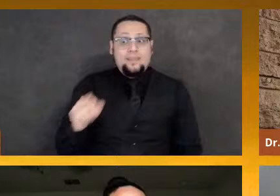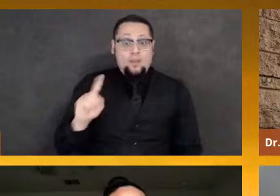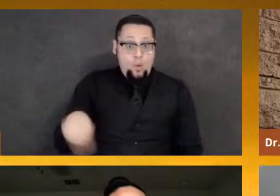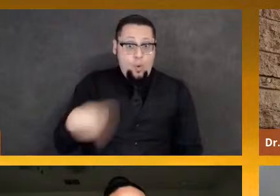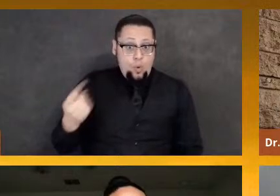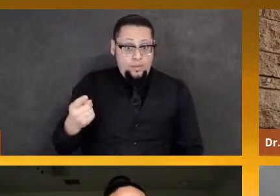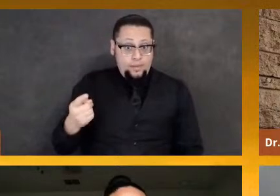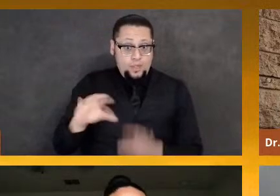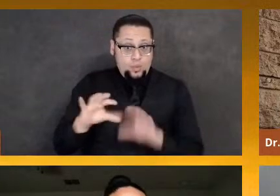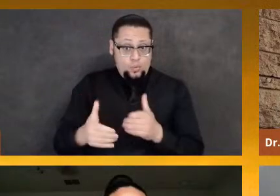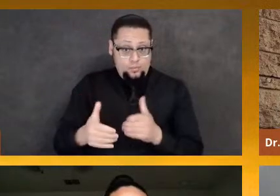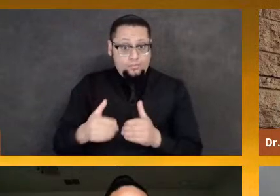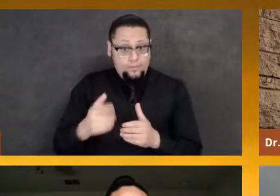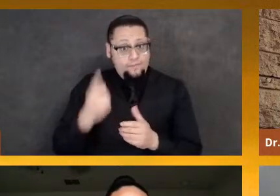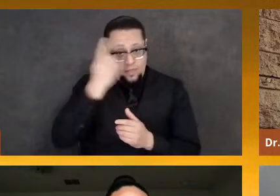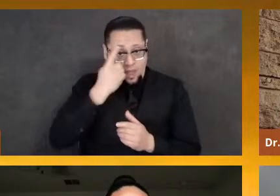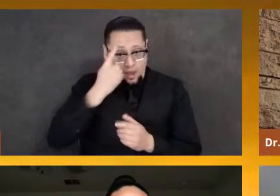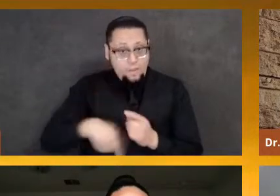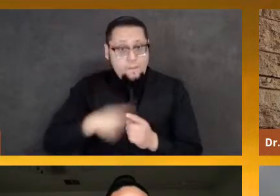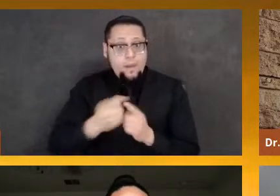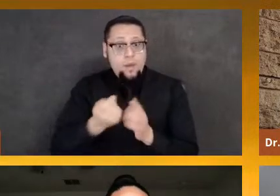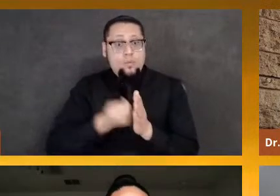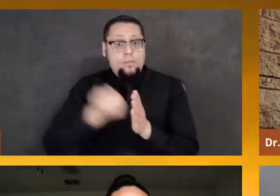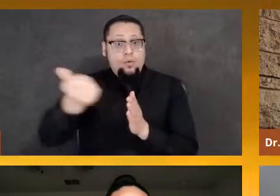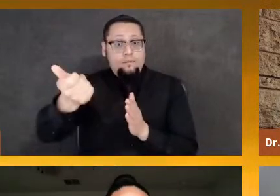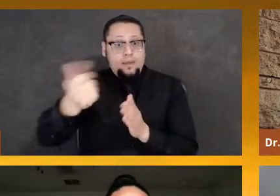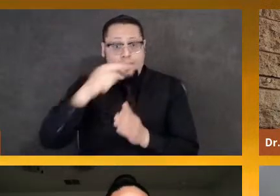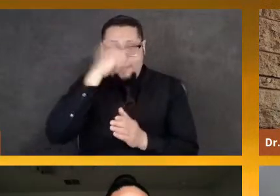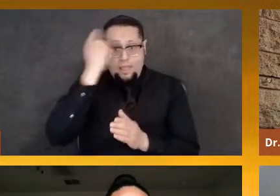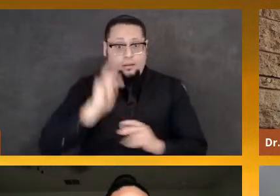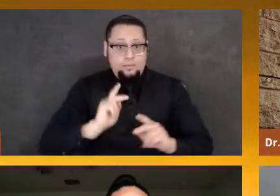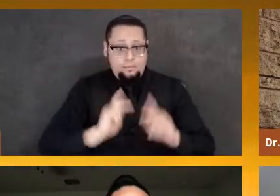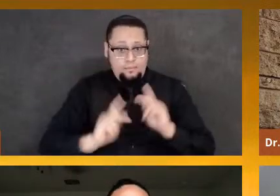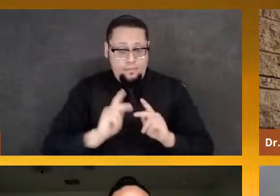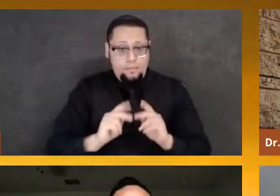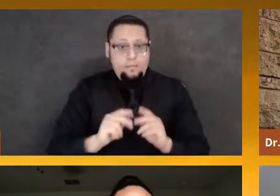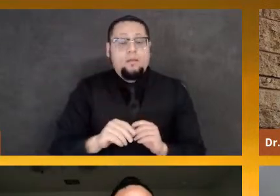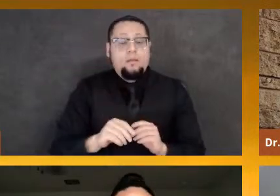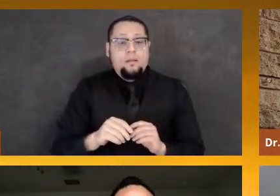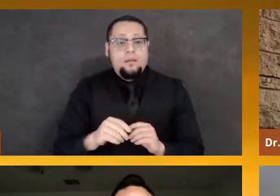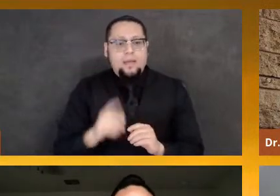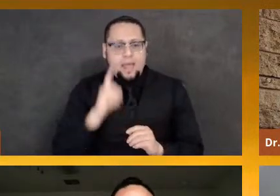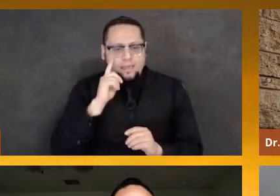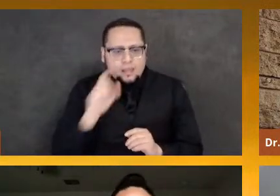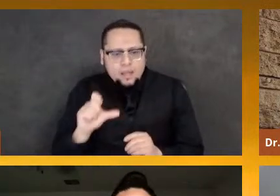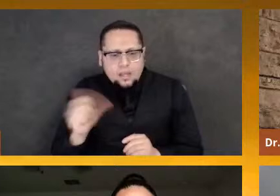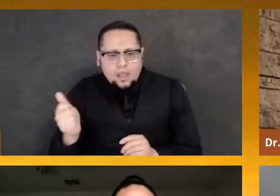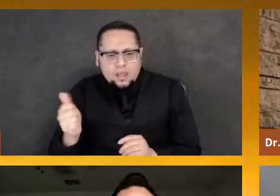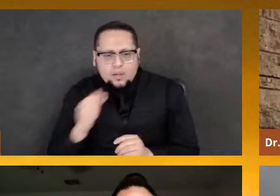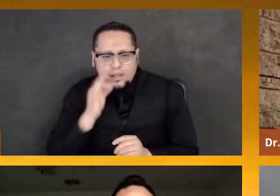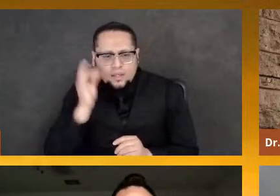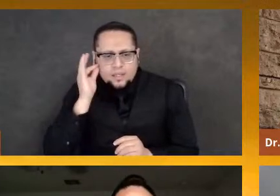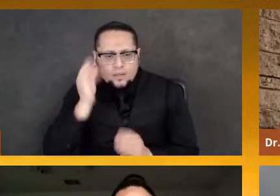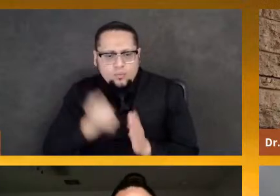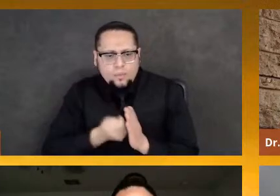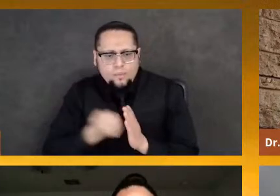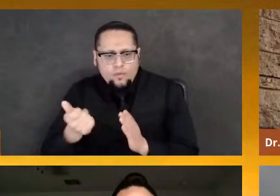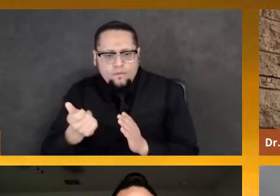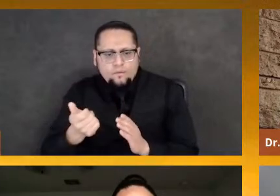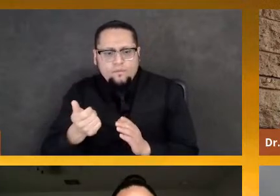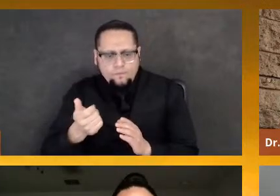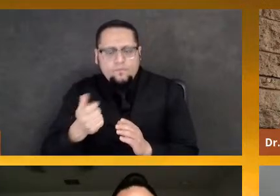that. I've heard I believe the Chickasaw Nation is also thinking about removing Black